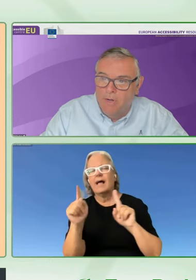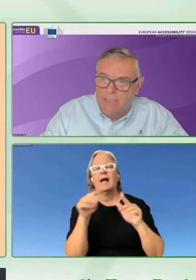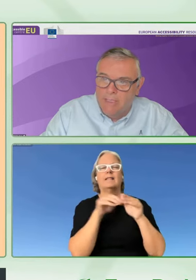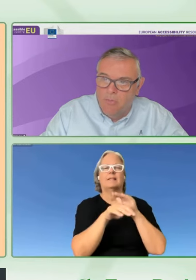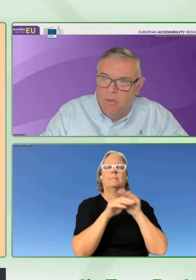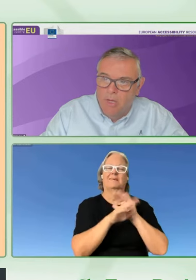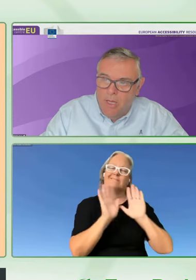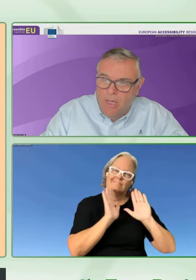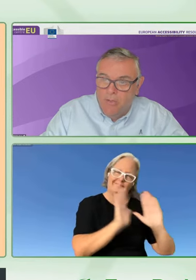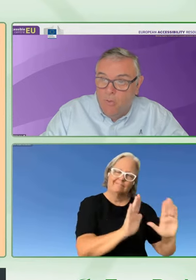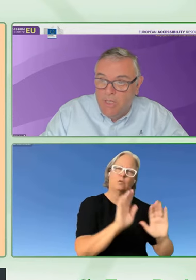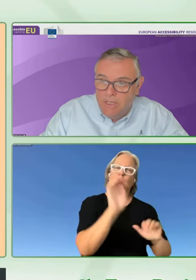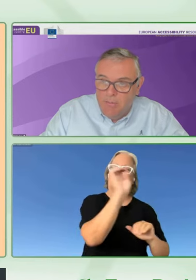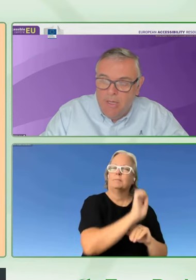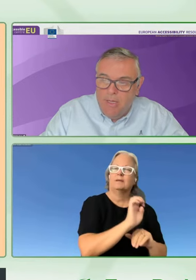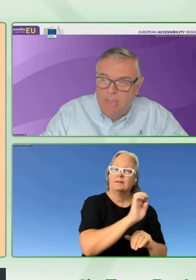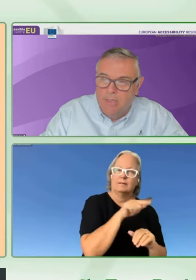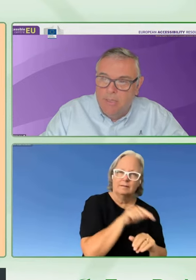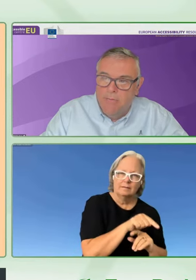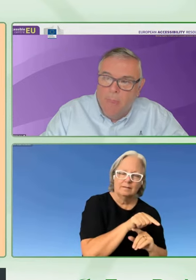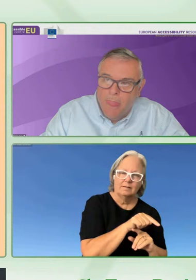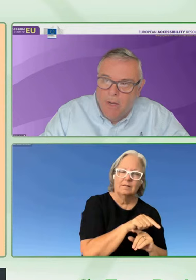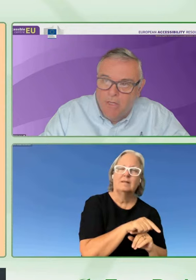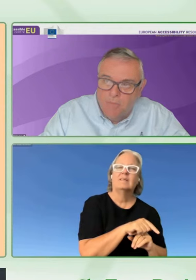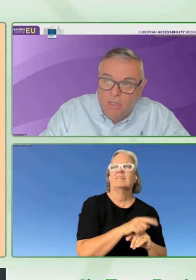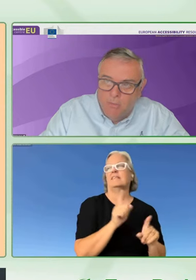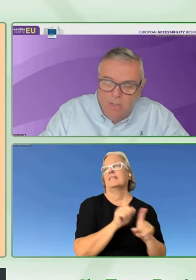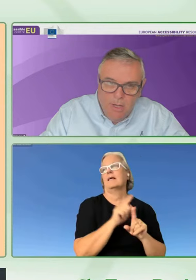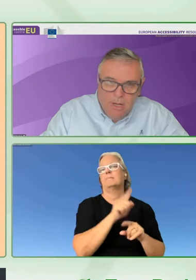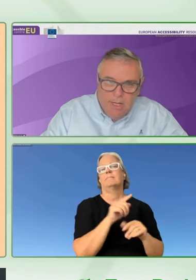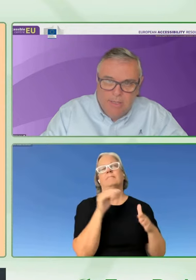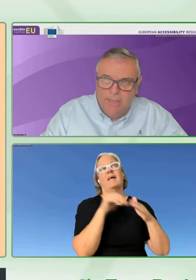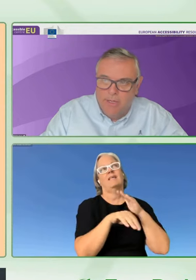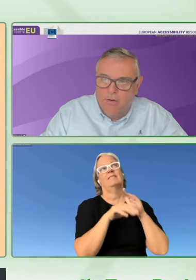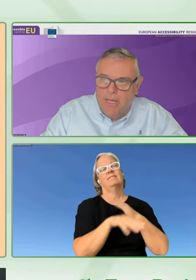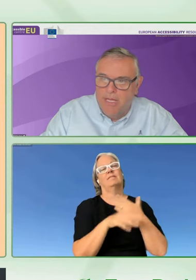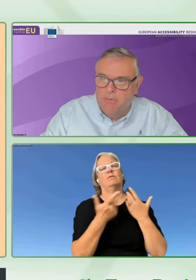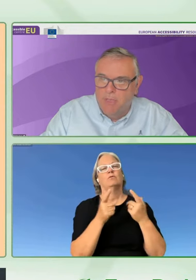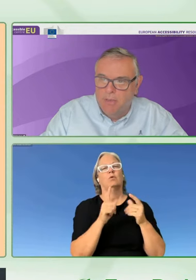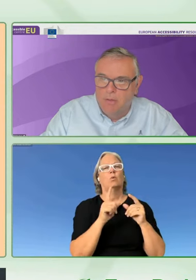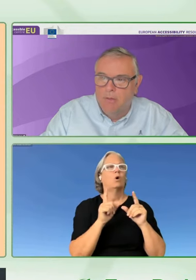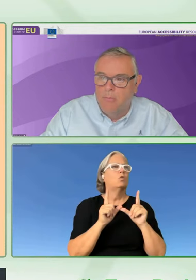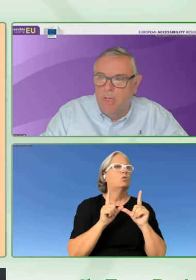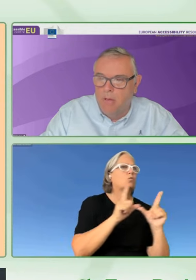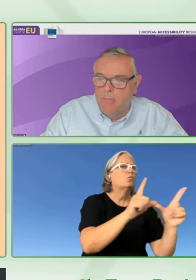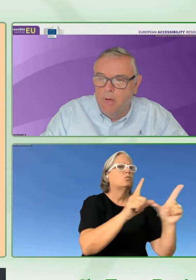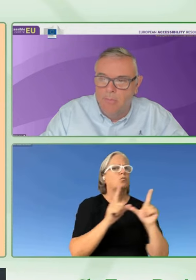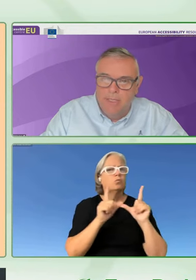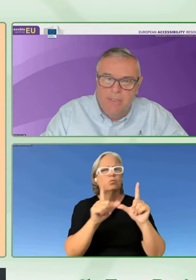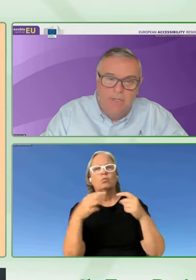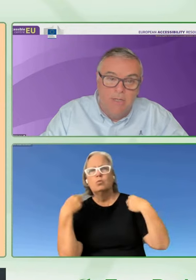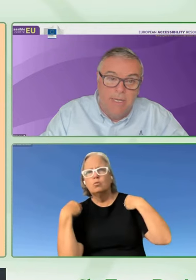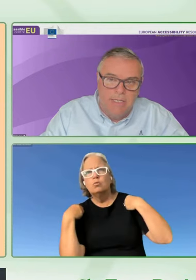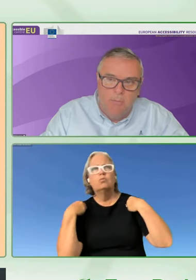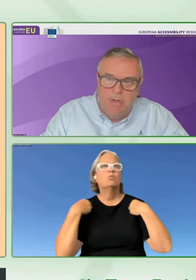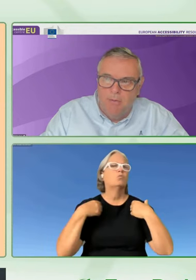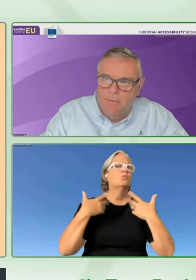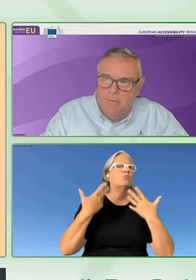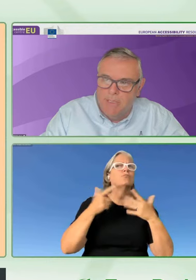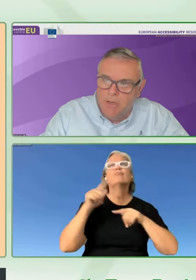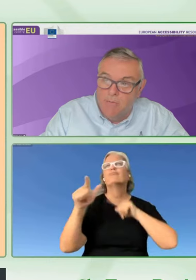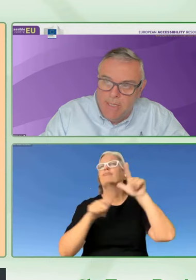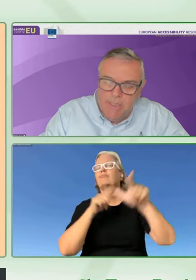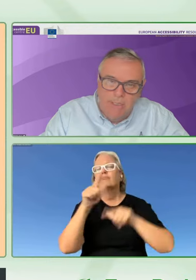Network for Accessible Tourism is the responsible and the senior expert on built environment, the Johannes